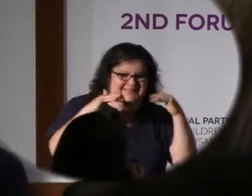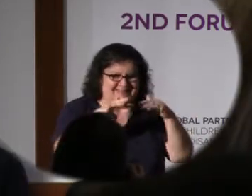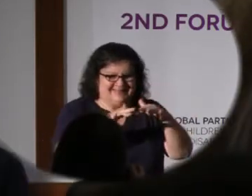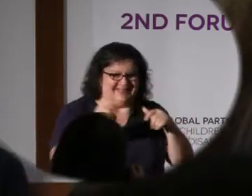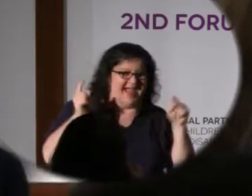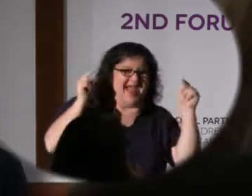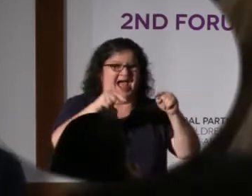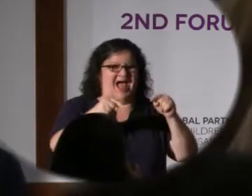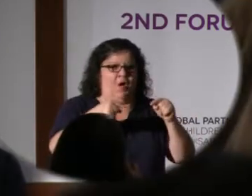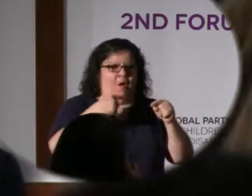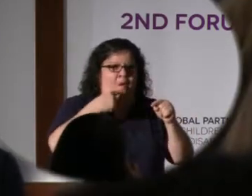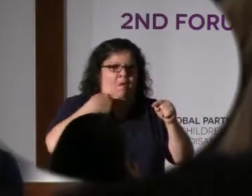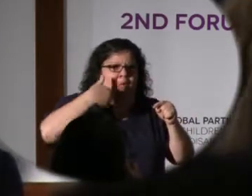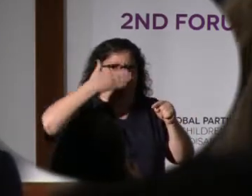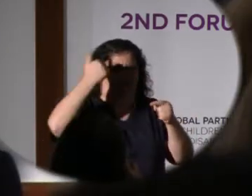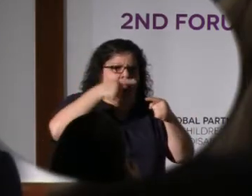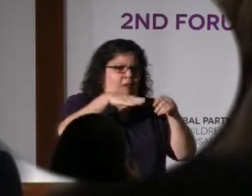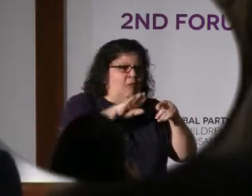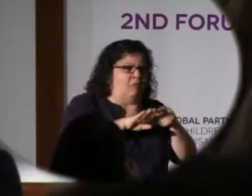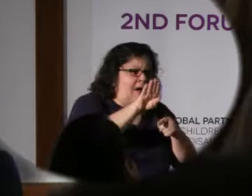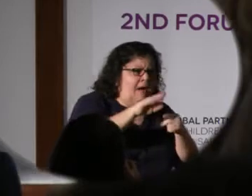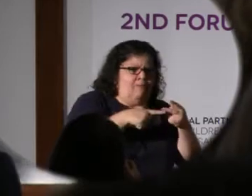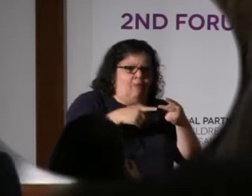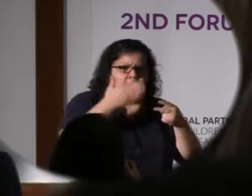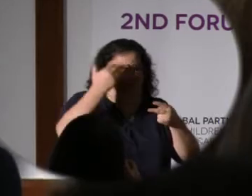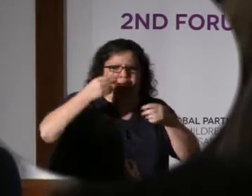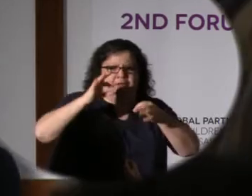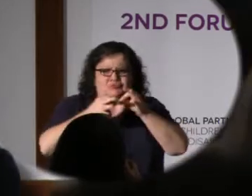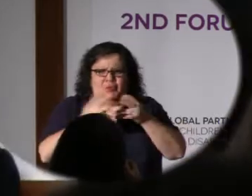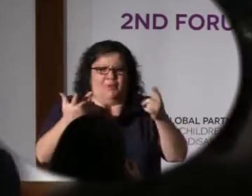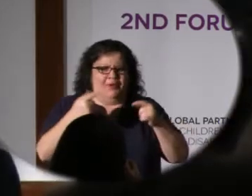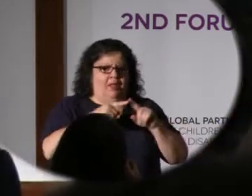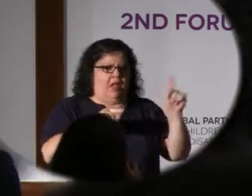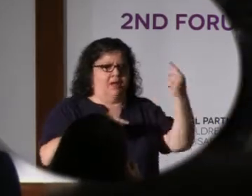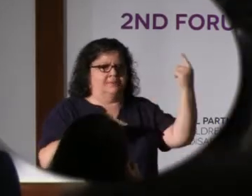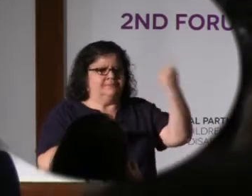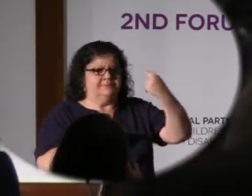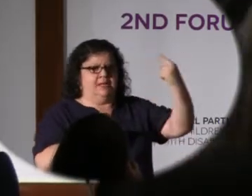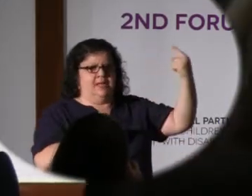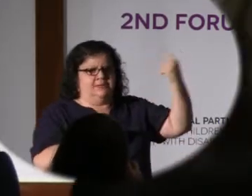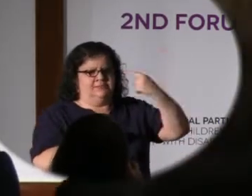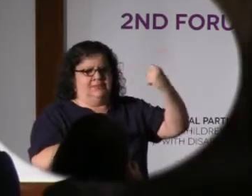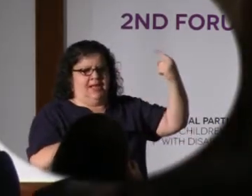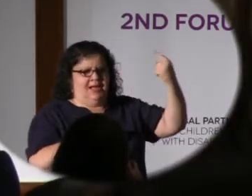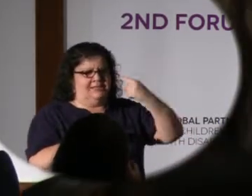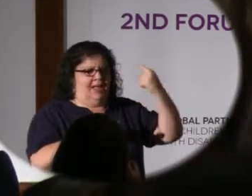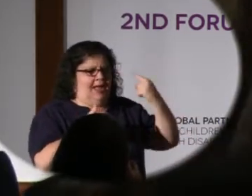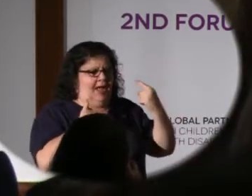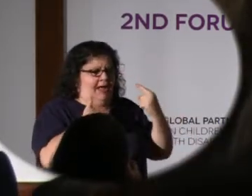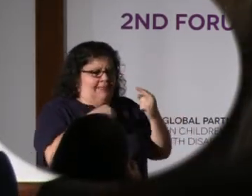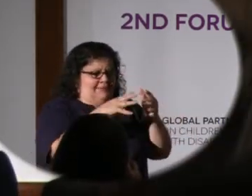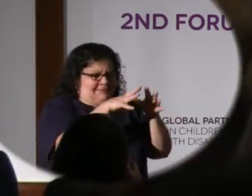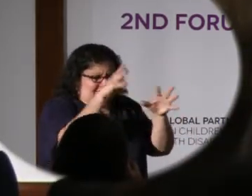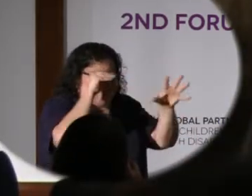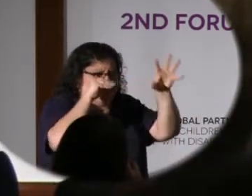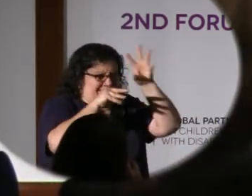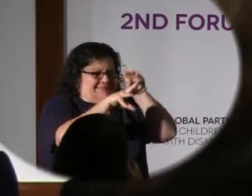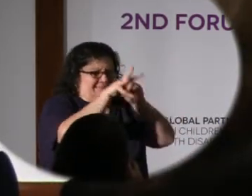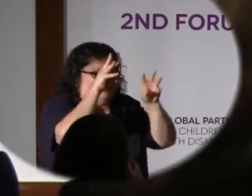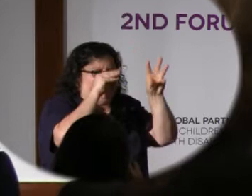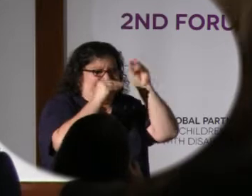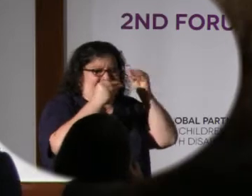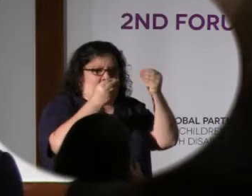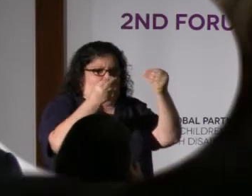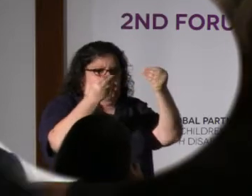me a good lesson that I would never do it again. And I think this way I also had to learn myself.